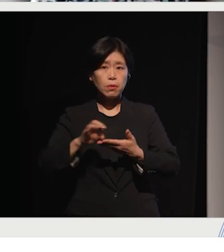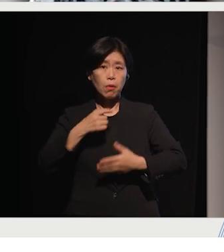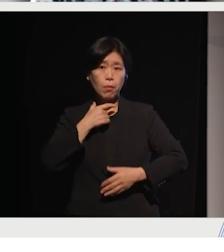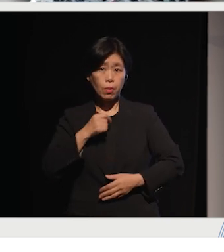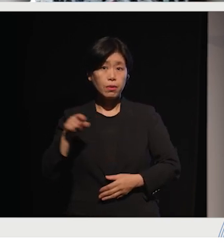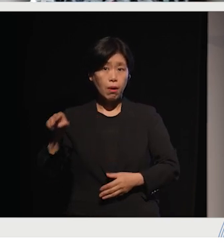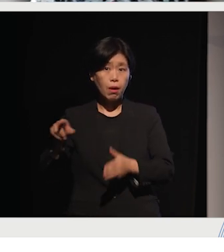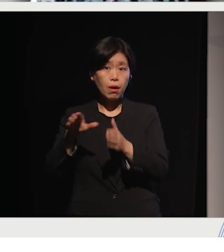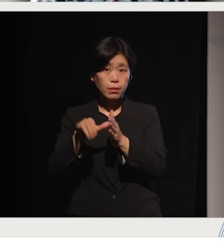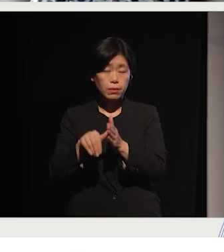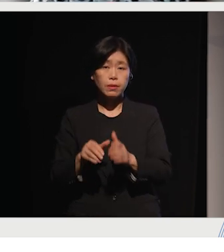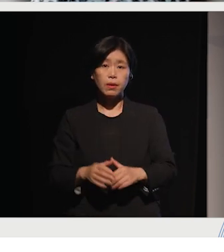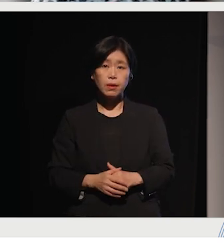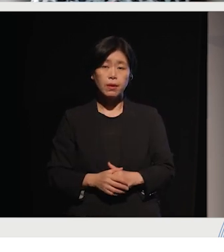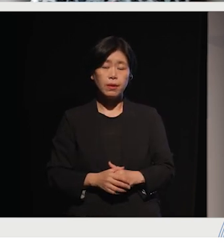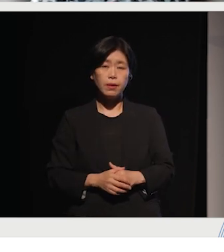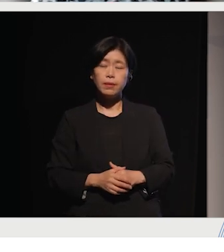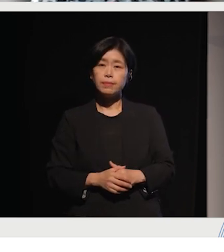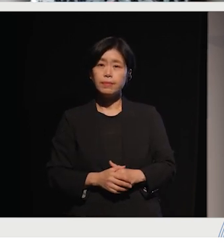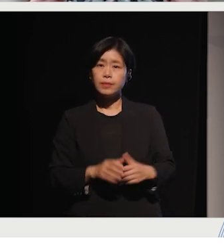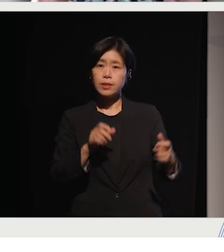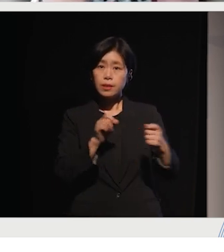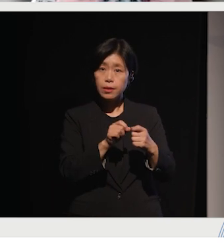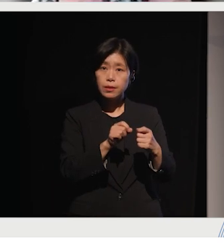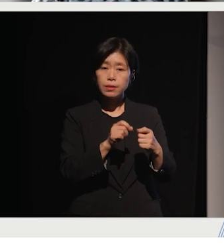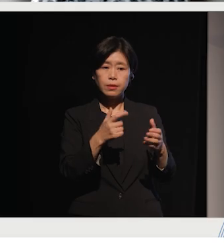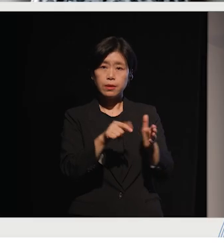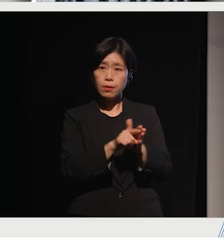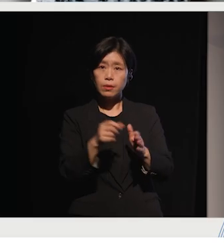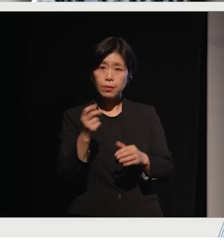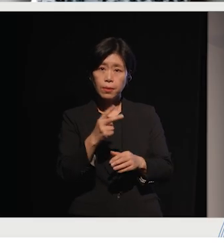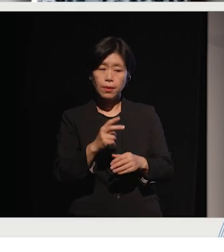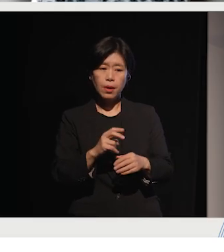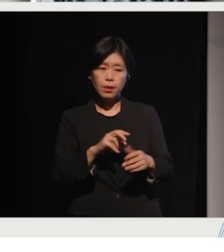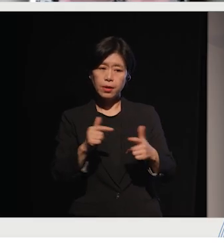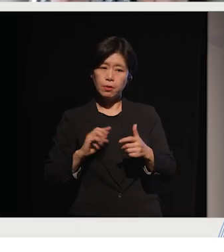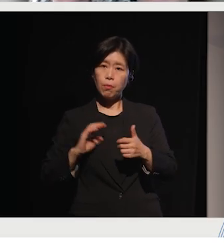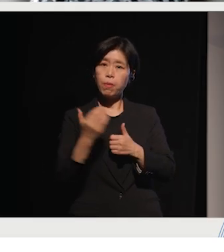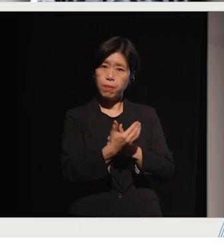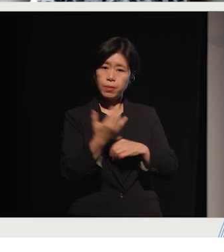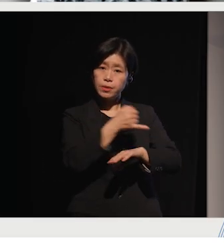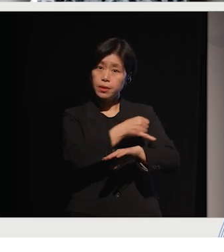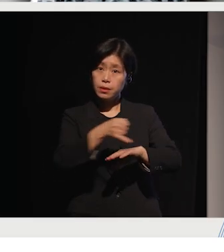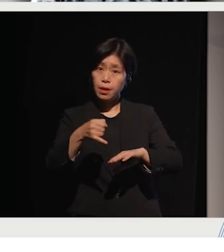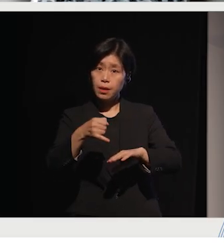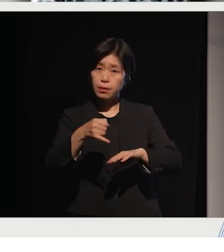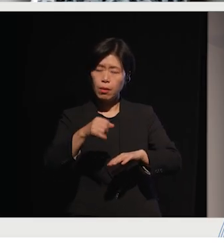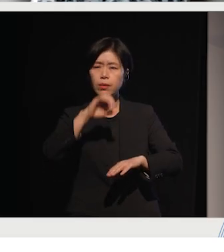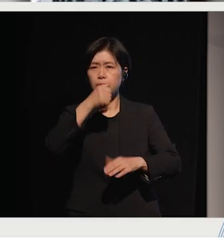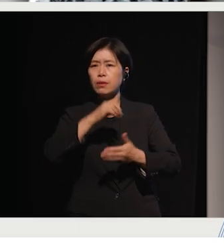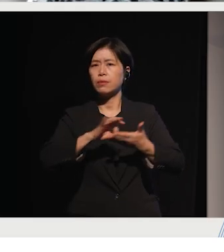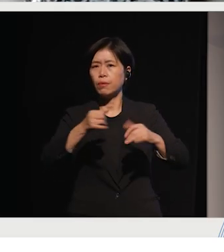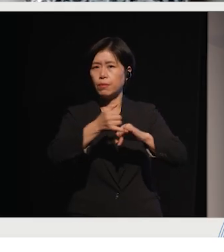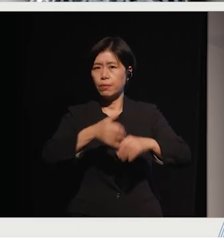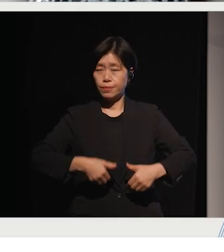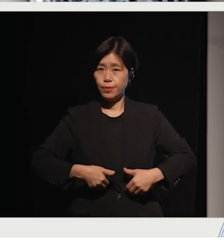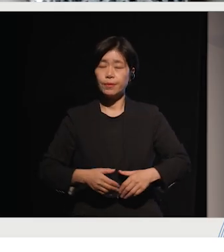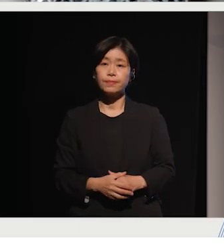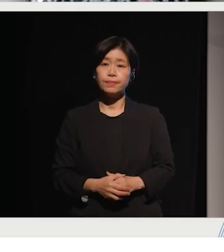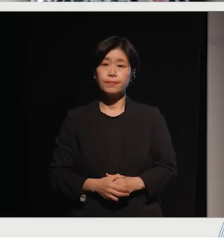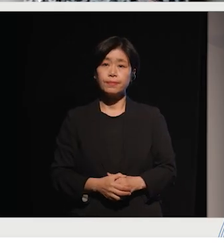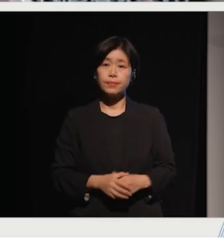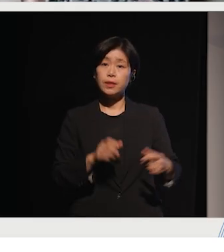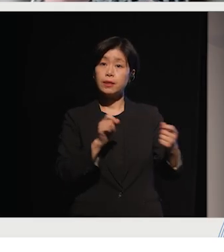to add accessibility and inclusive design into that budget request or into that gift request. We don't